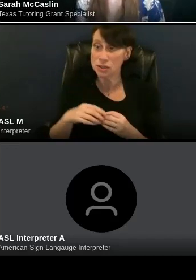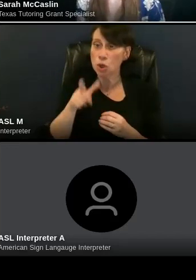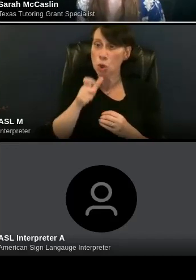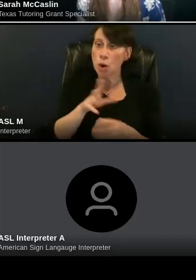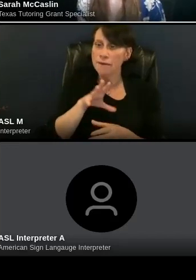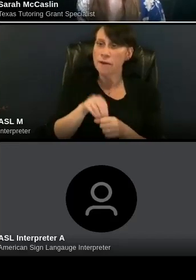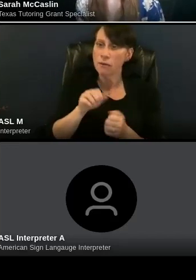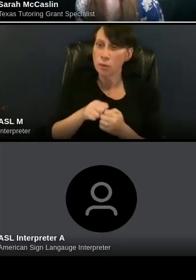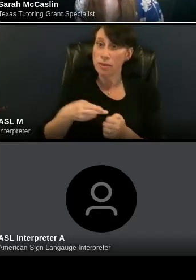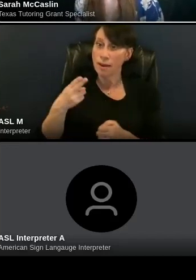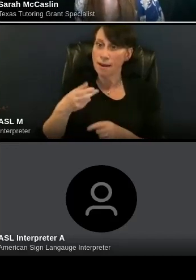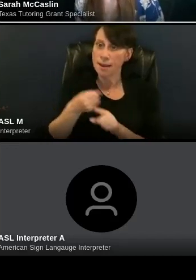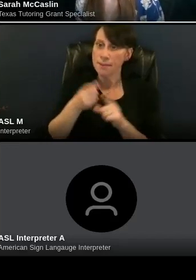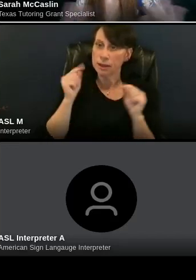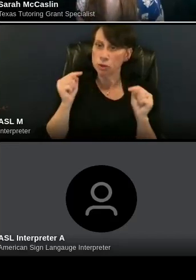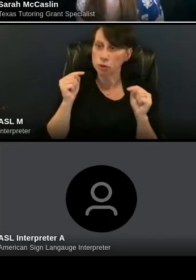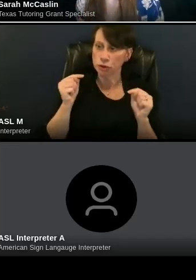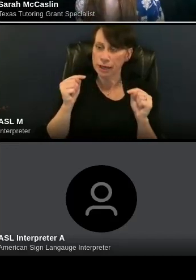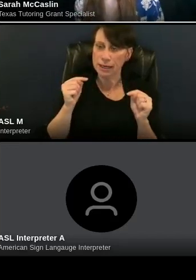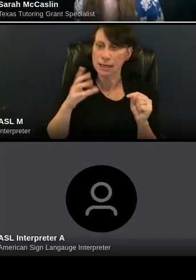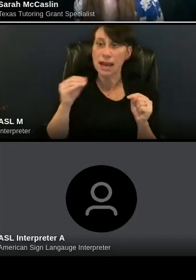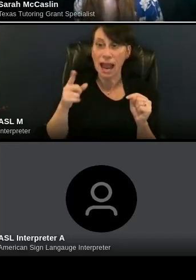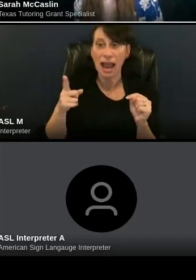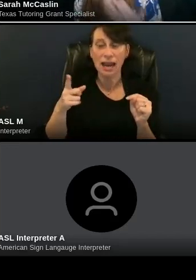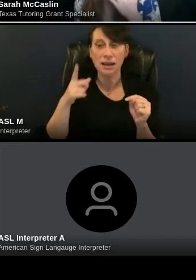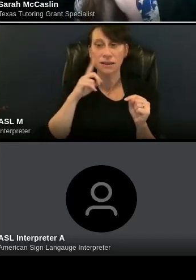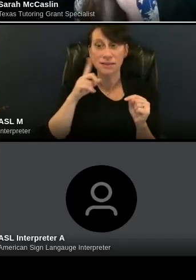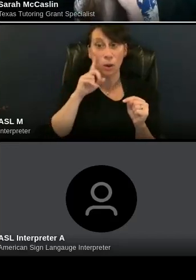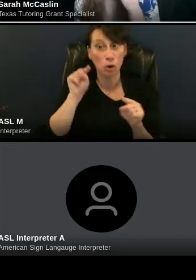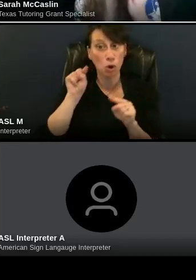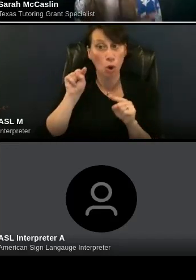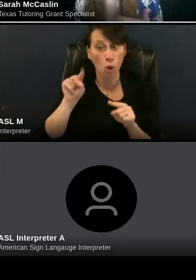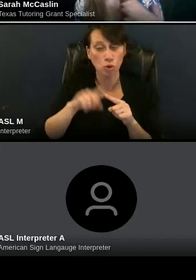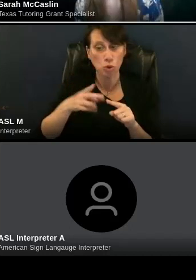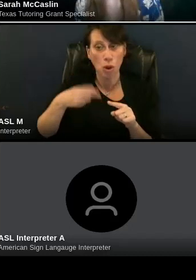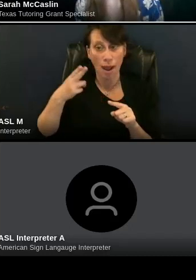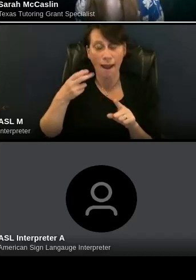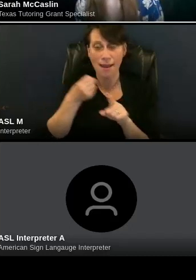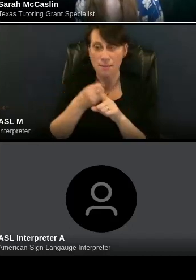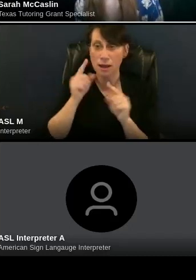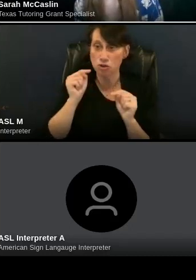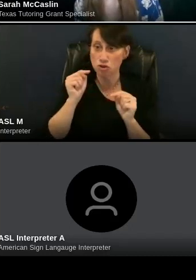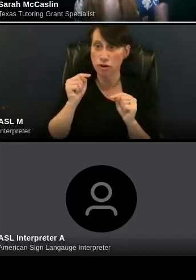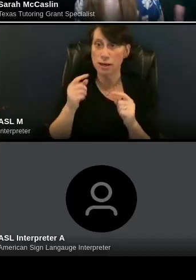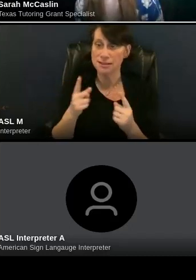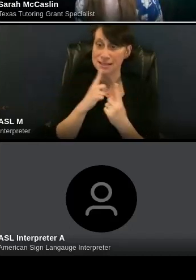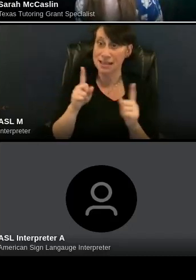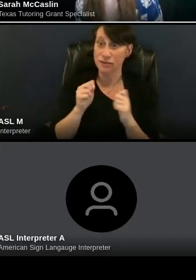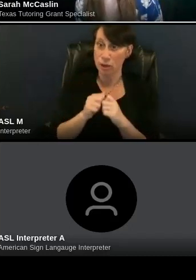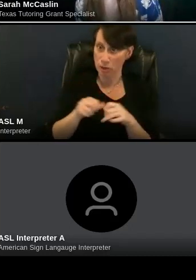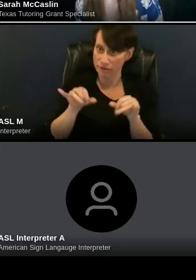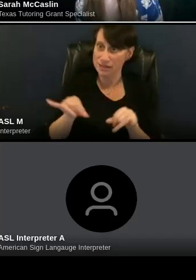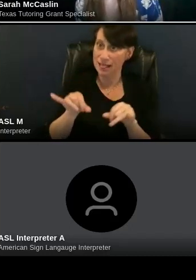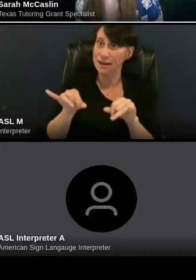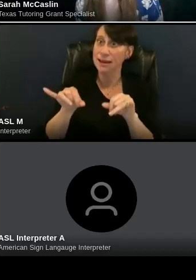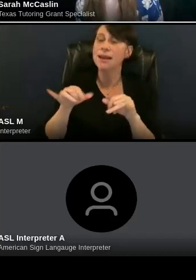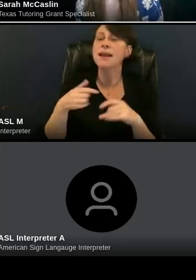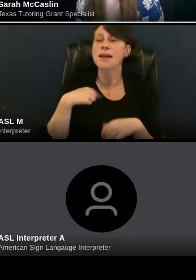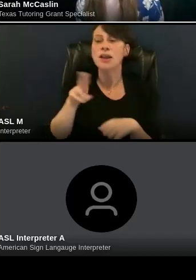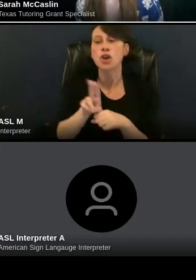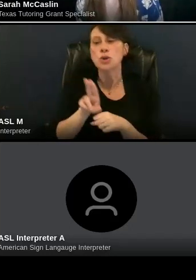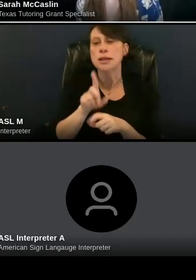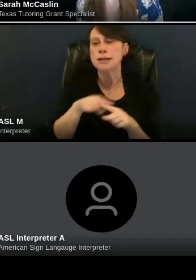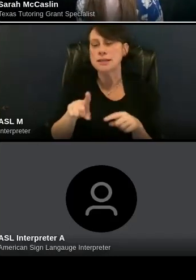are involved in high impact tutoring and they're going to high impact tutoring successfully with fidelity, they're using the different